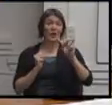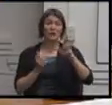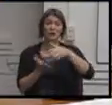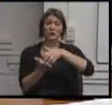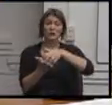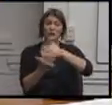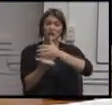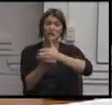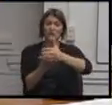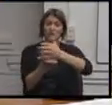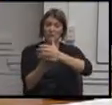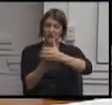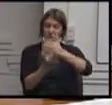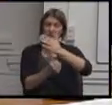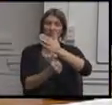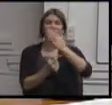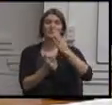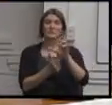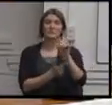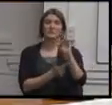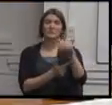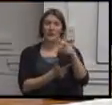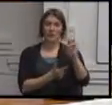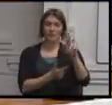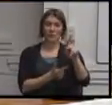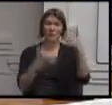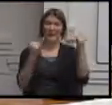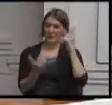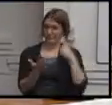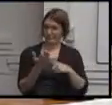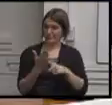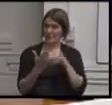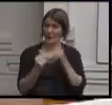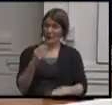Tuesday were whether we were going to add money back